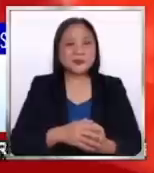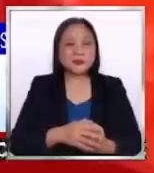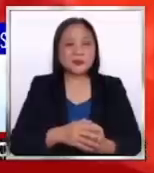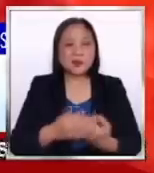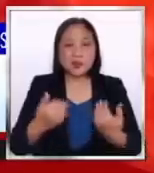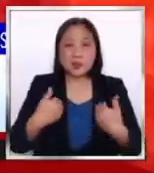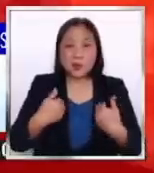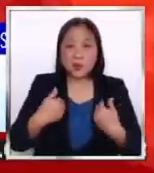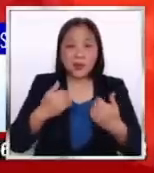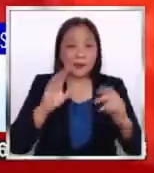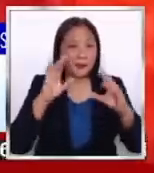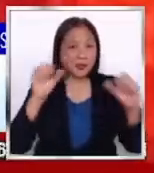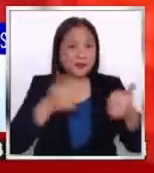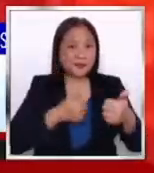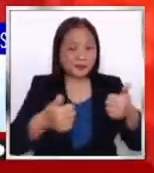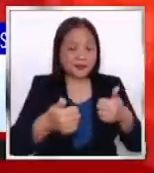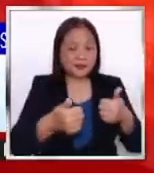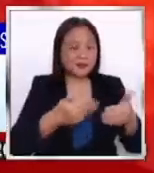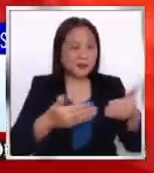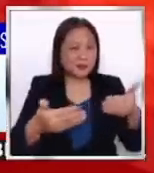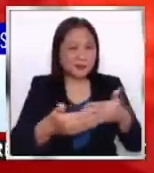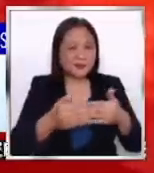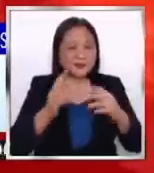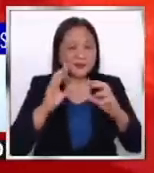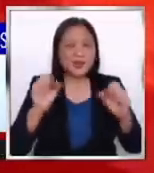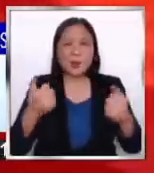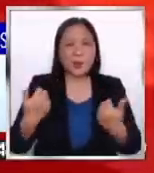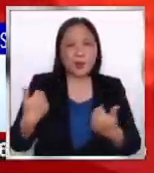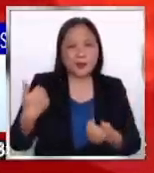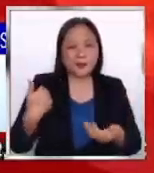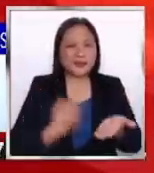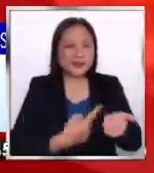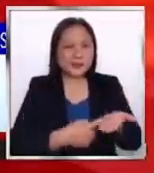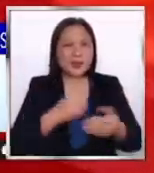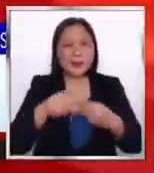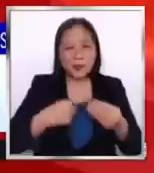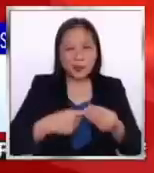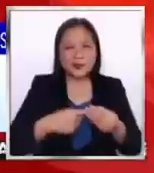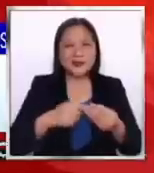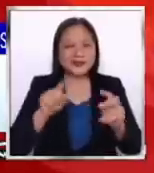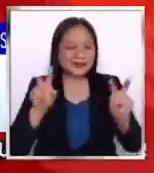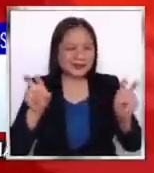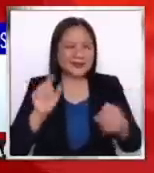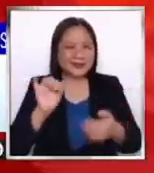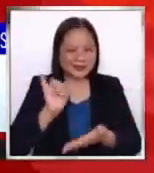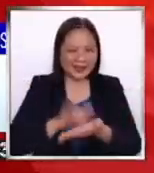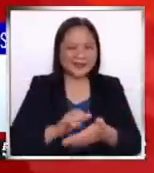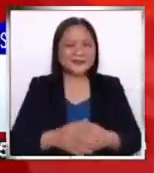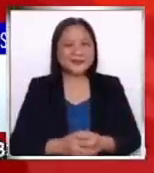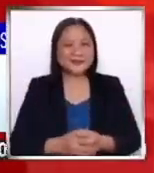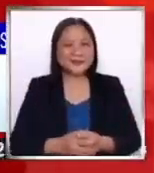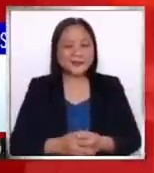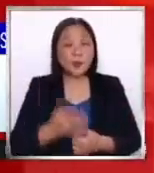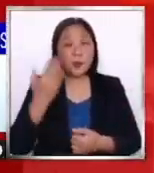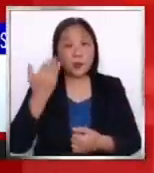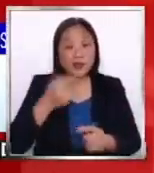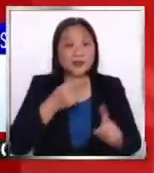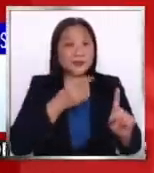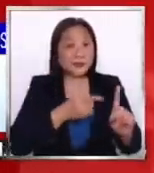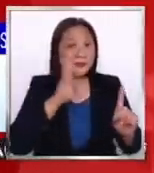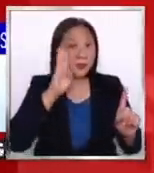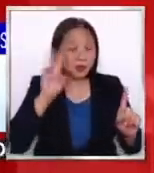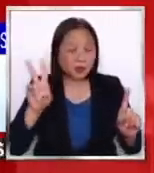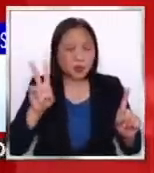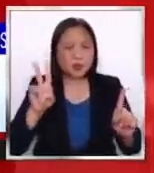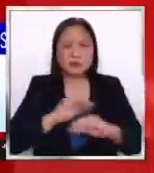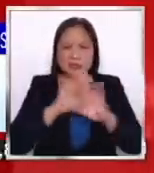Marcos, hindi kami nag-uusap tungkol sa mga bagay na yan, Mel, sapagkat ang kanyang malinaw na instruction sa amin,